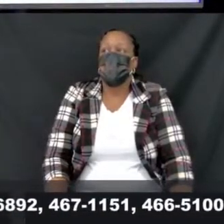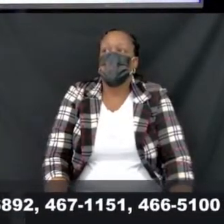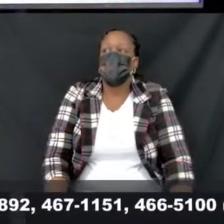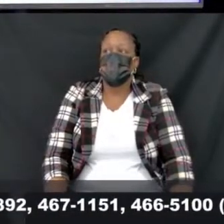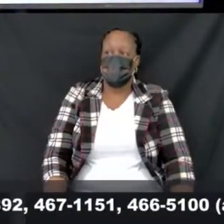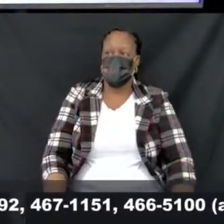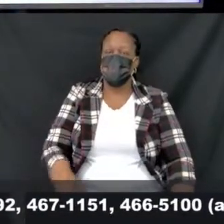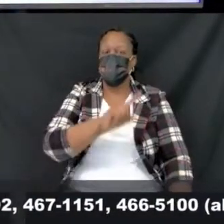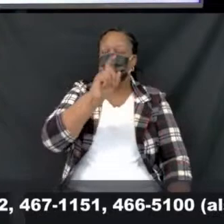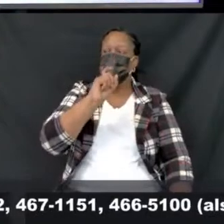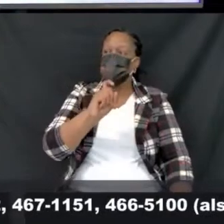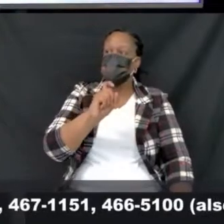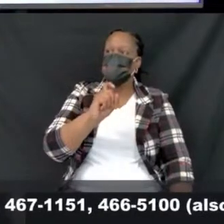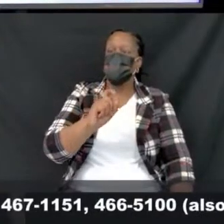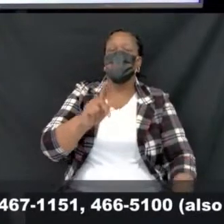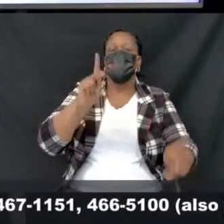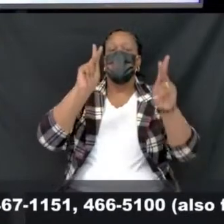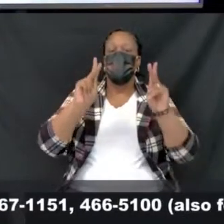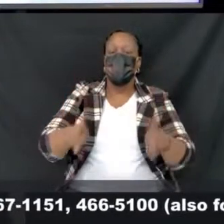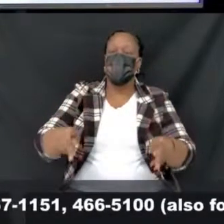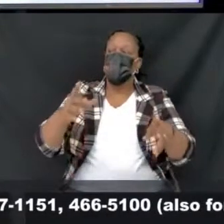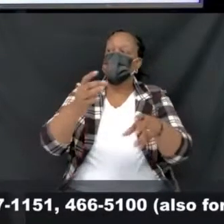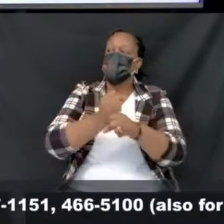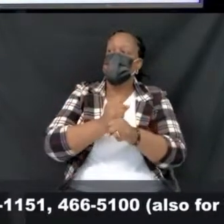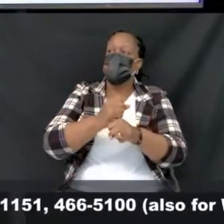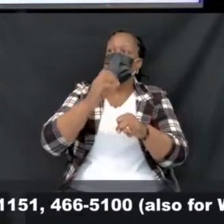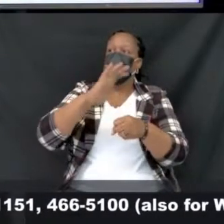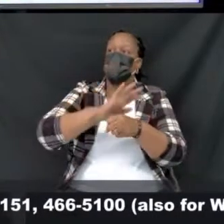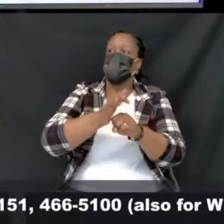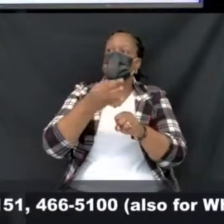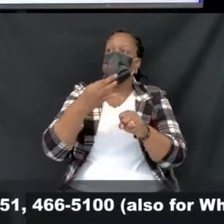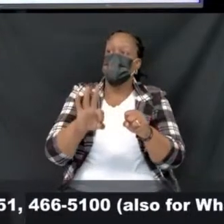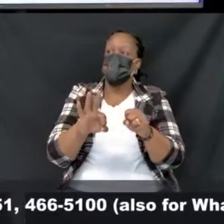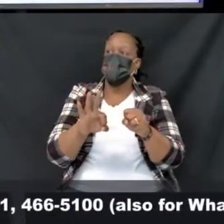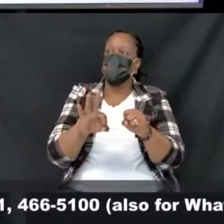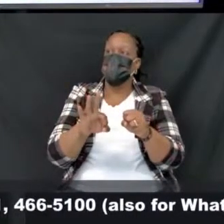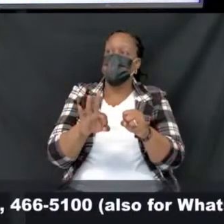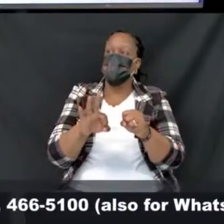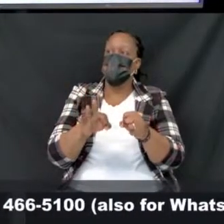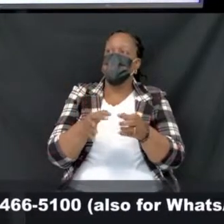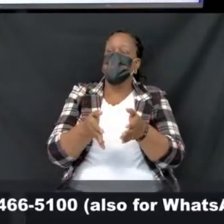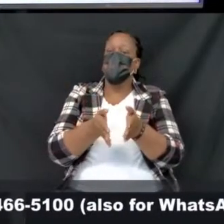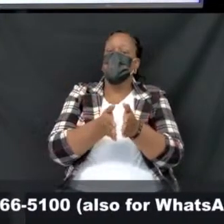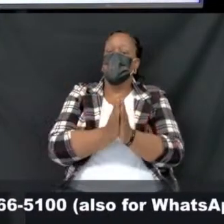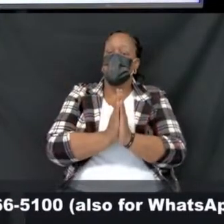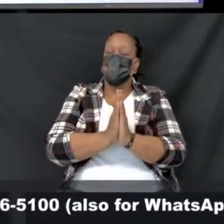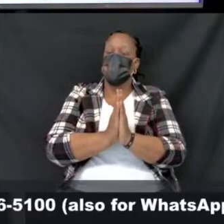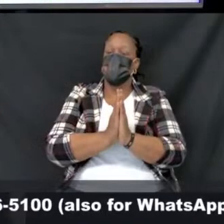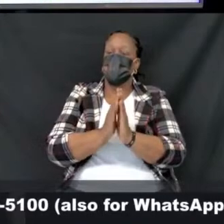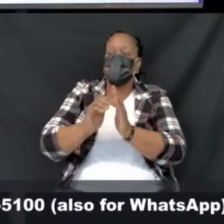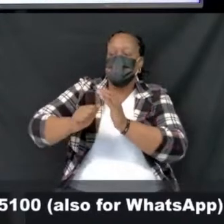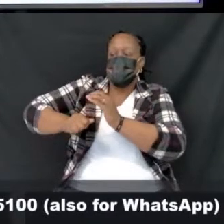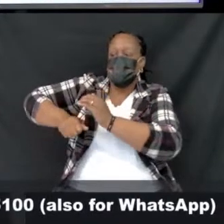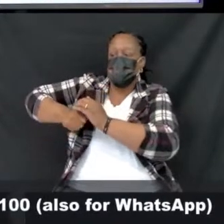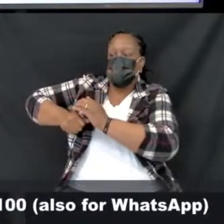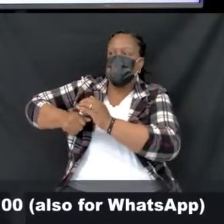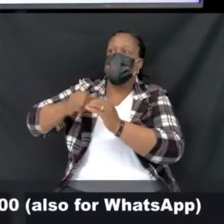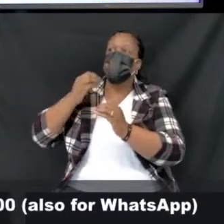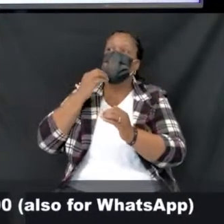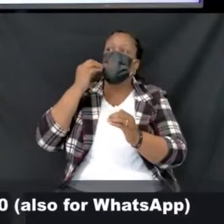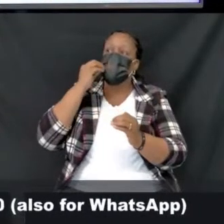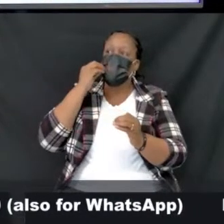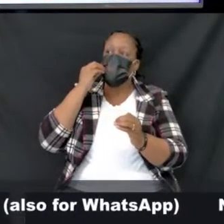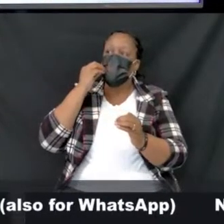Persons infected with COVID-19 are asked to isolate at home with no